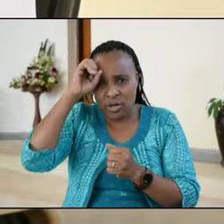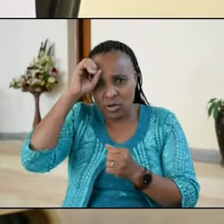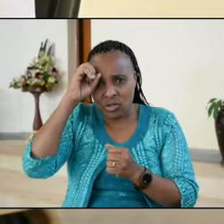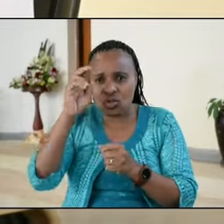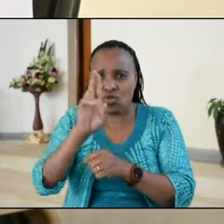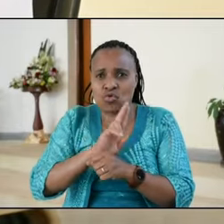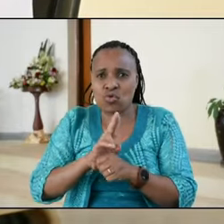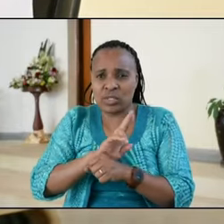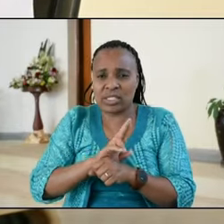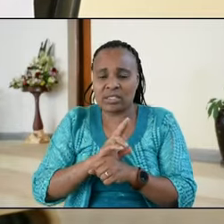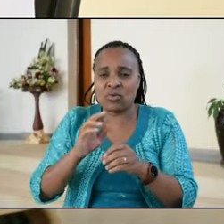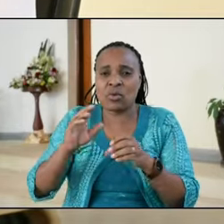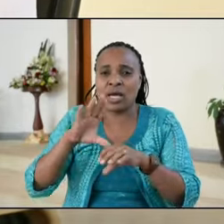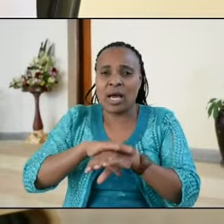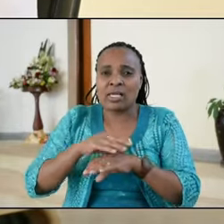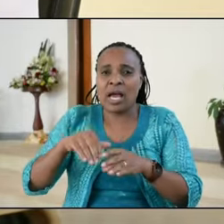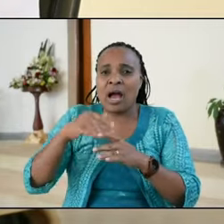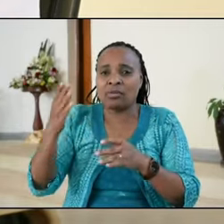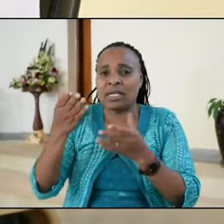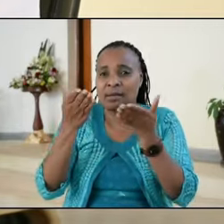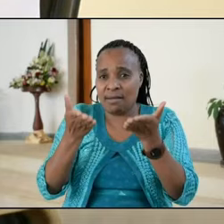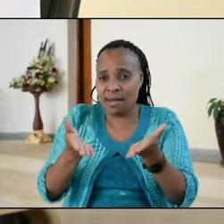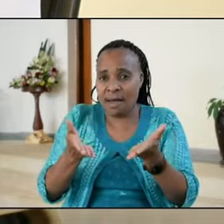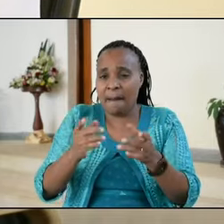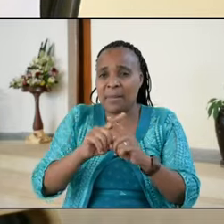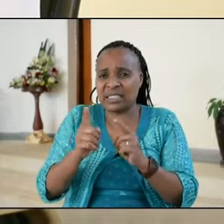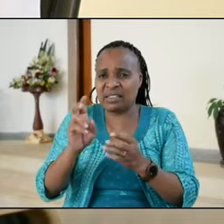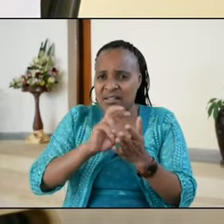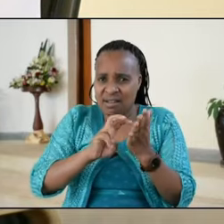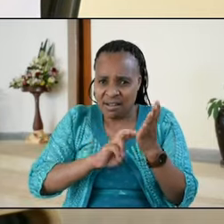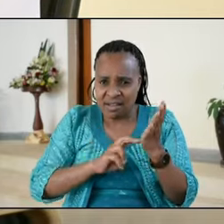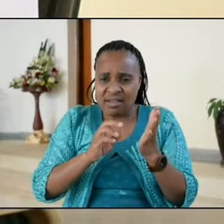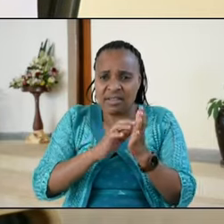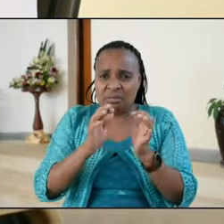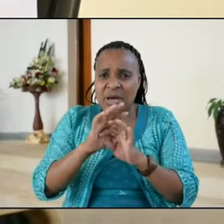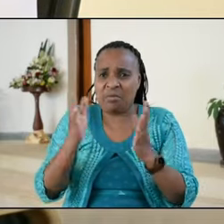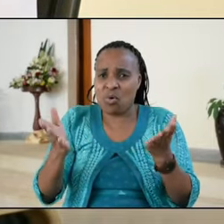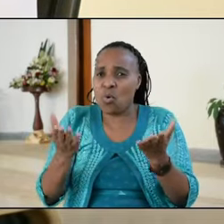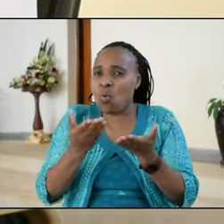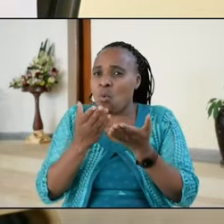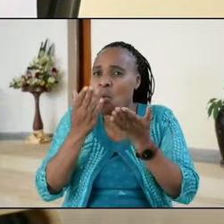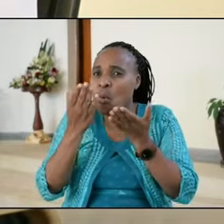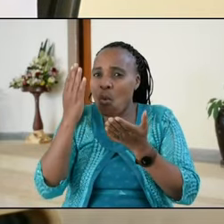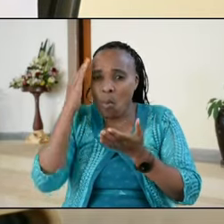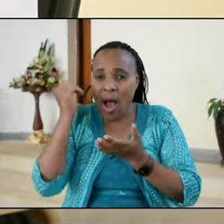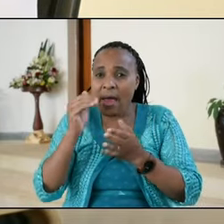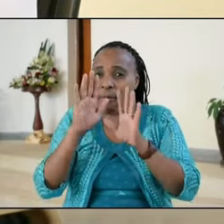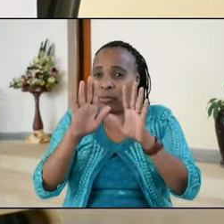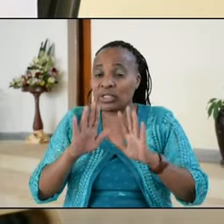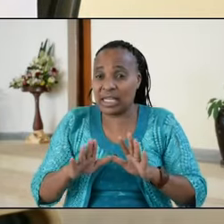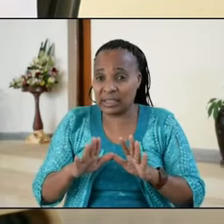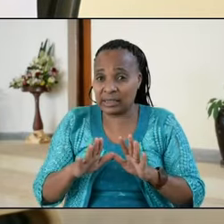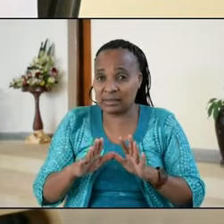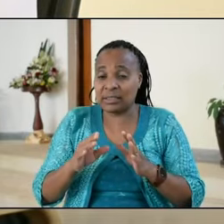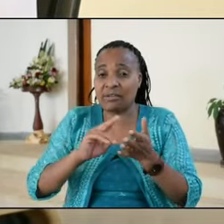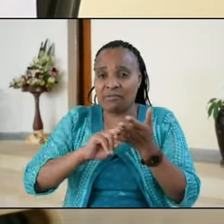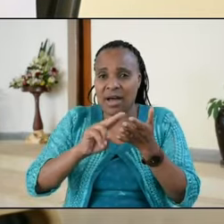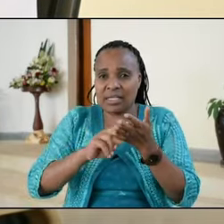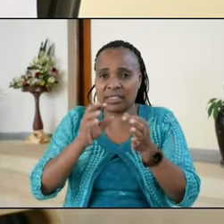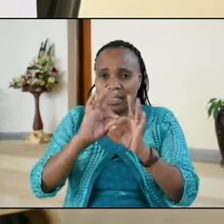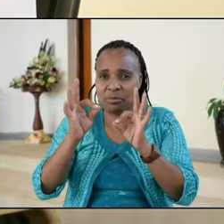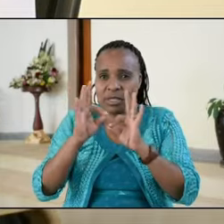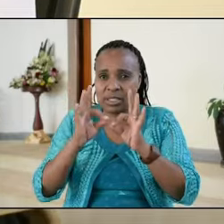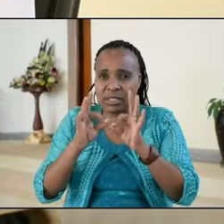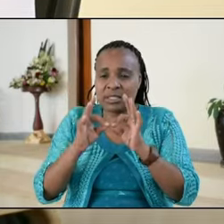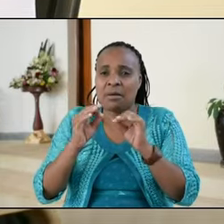that we would get outside here. But reading the Bible, and why it is important to have the scripture interpreted, is so that we